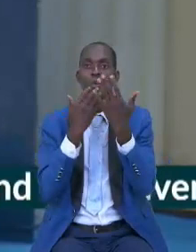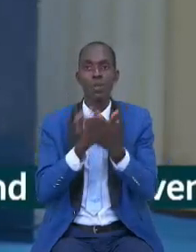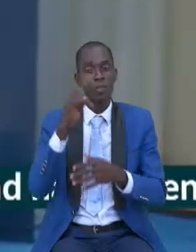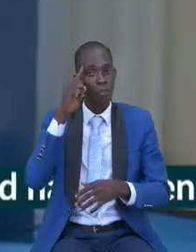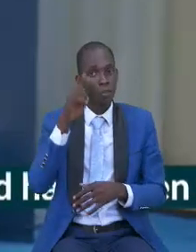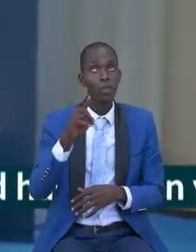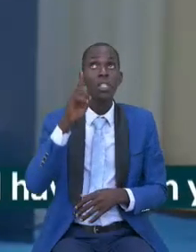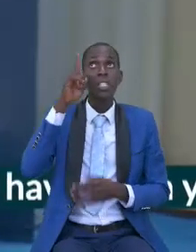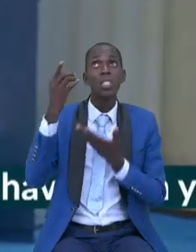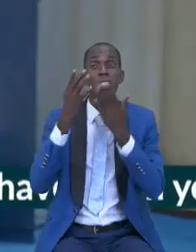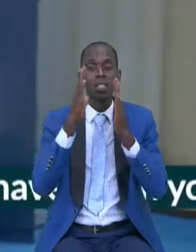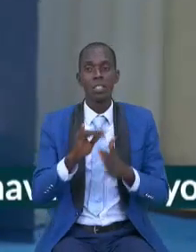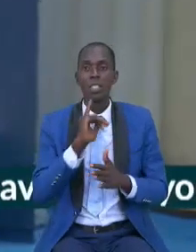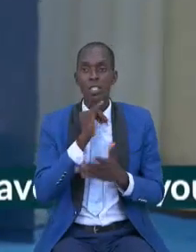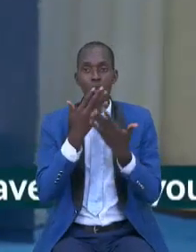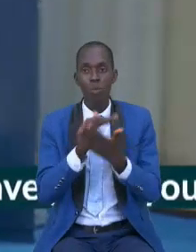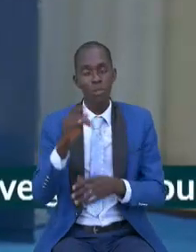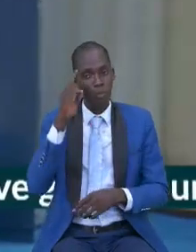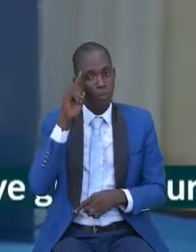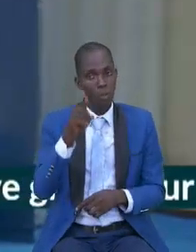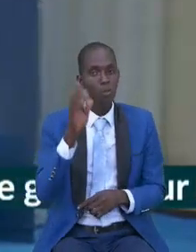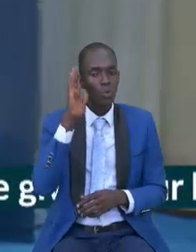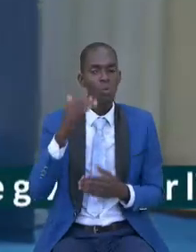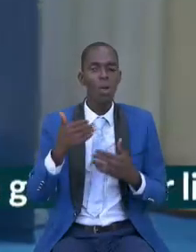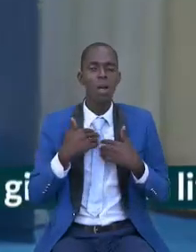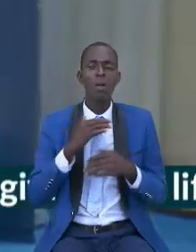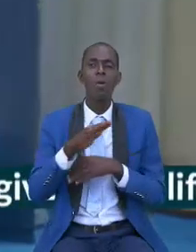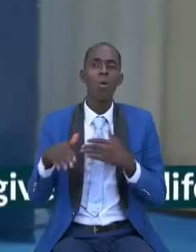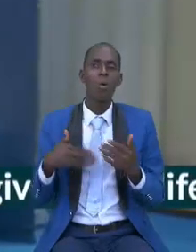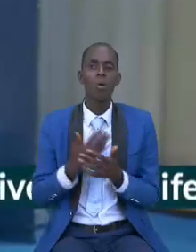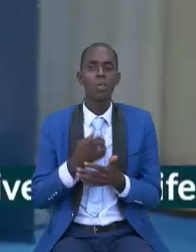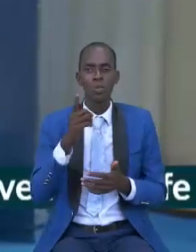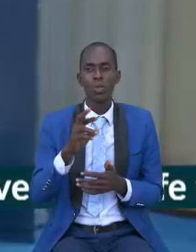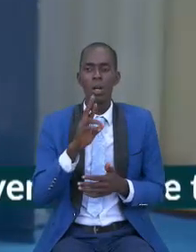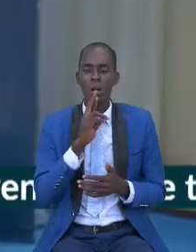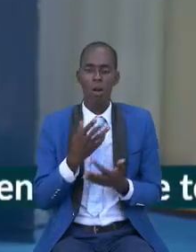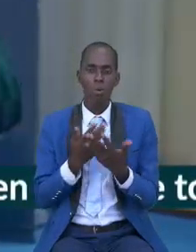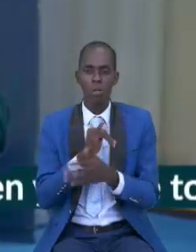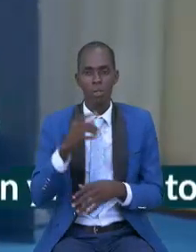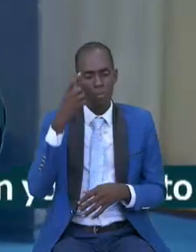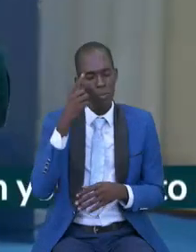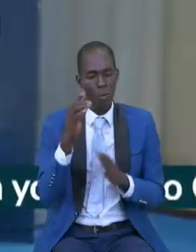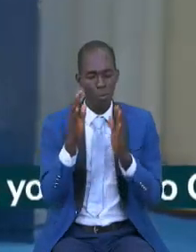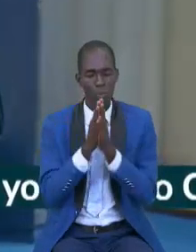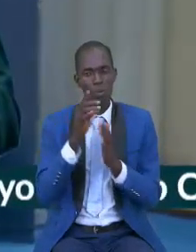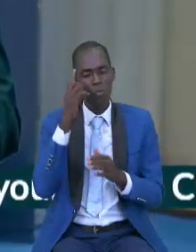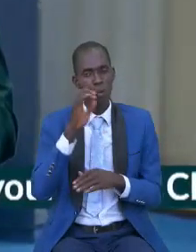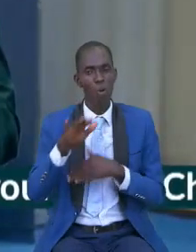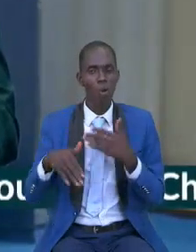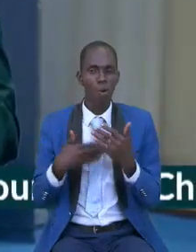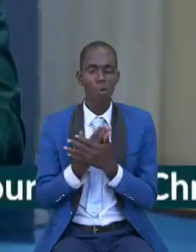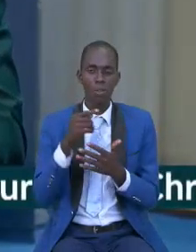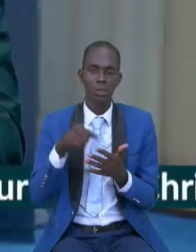is waiting for you. You will have all that you have been waiting for, praying for, all these years in